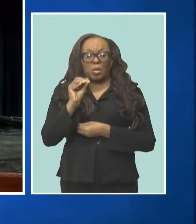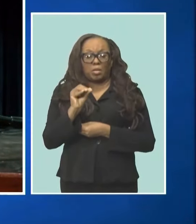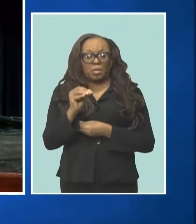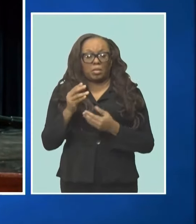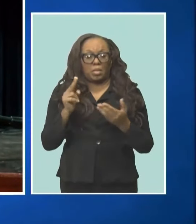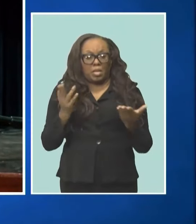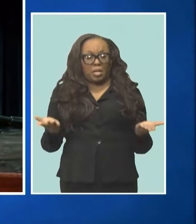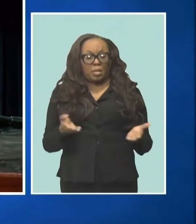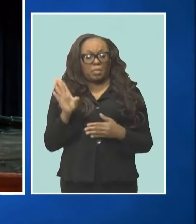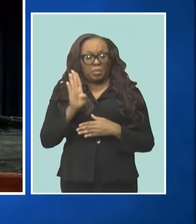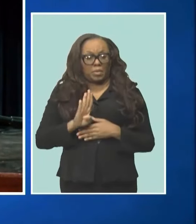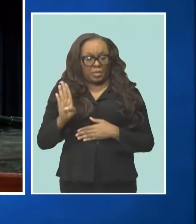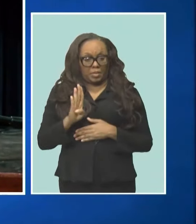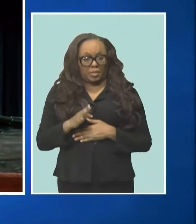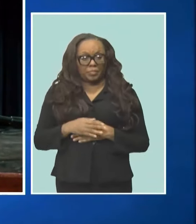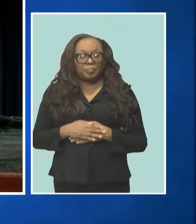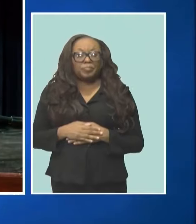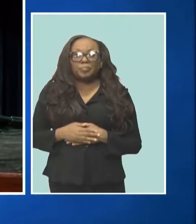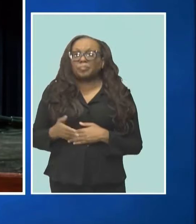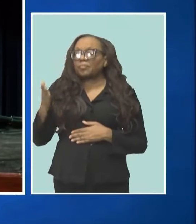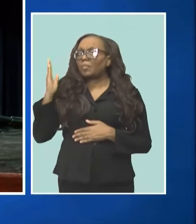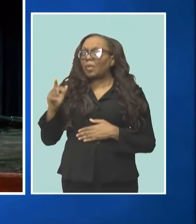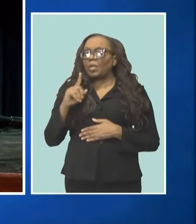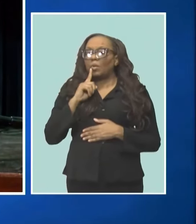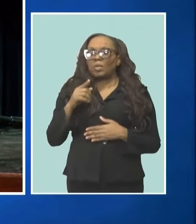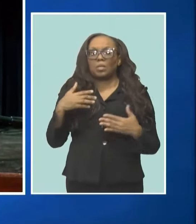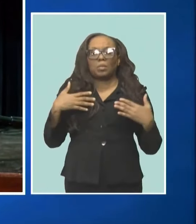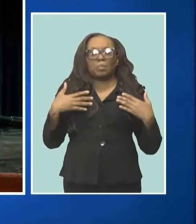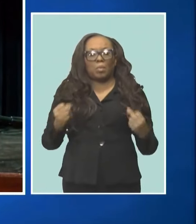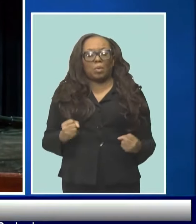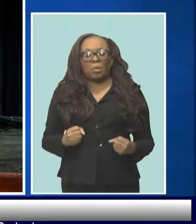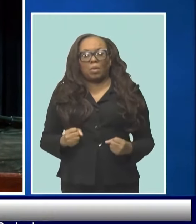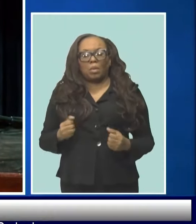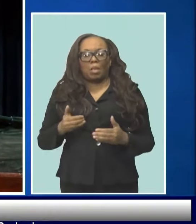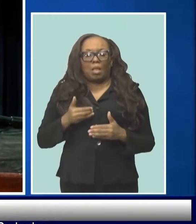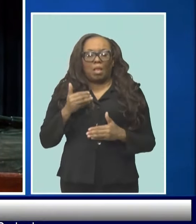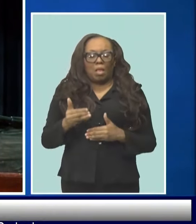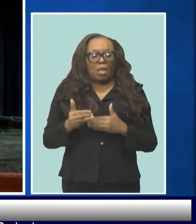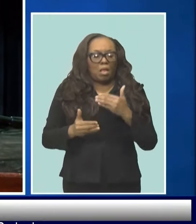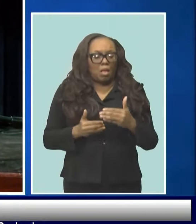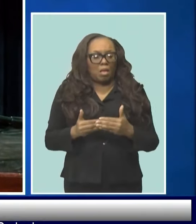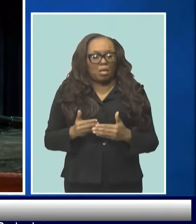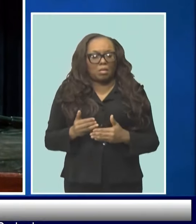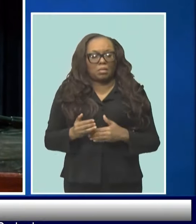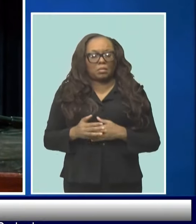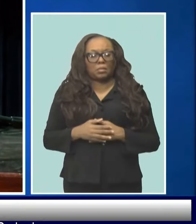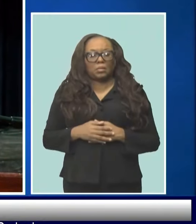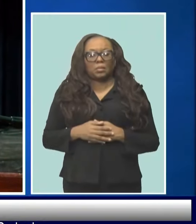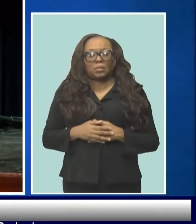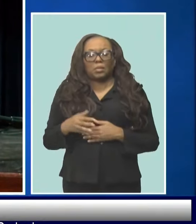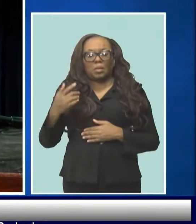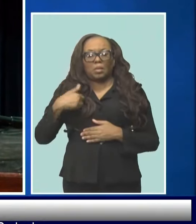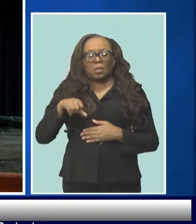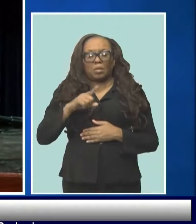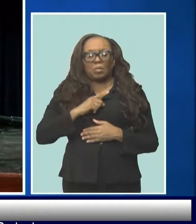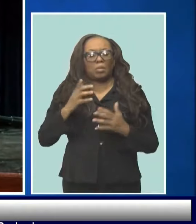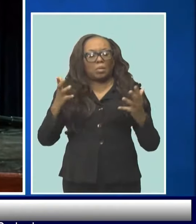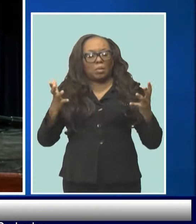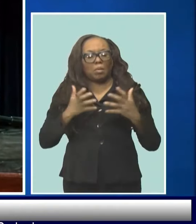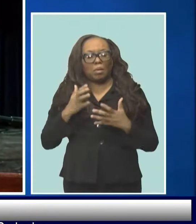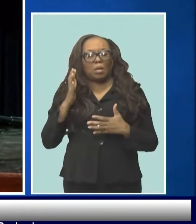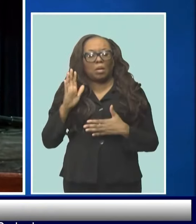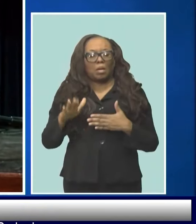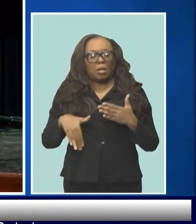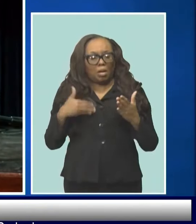bold and innovative step forward and a call to action for every member to